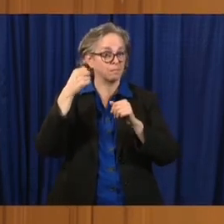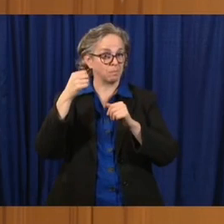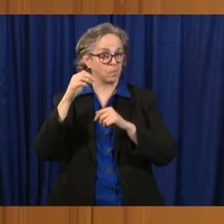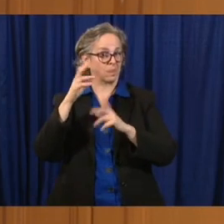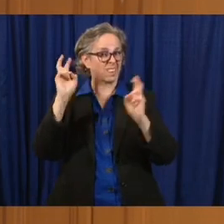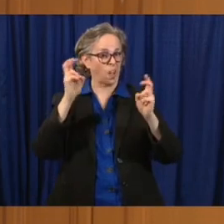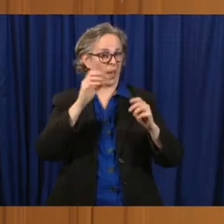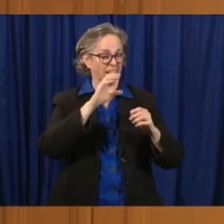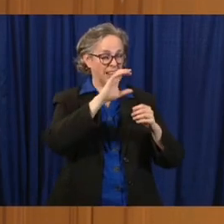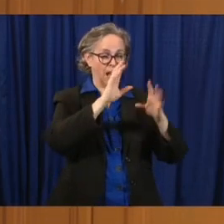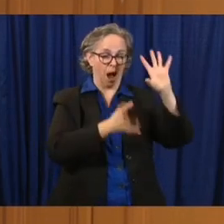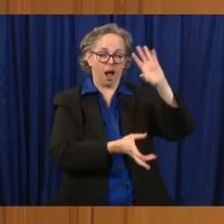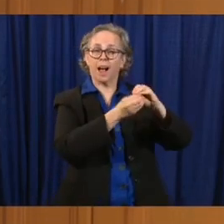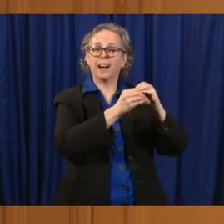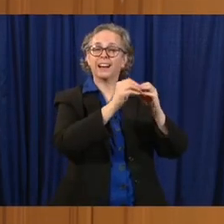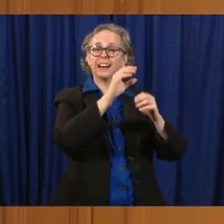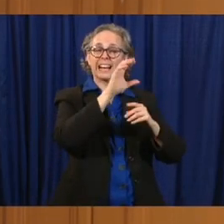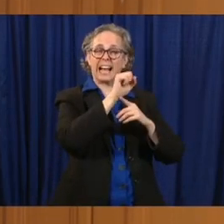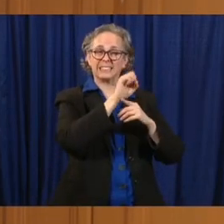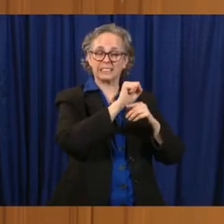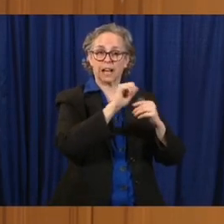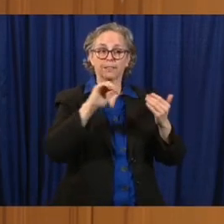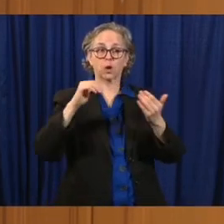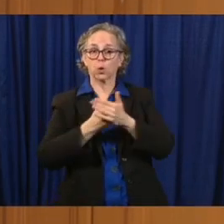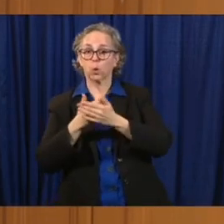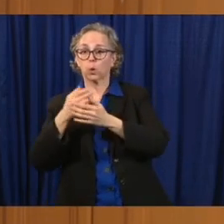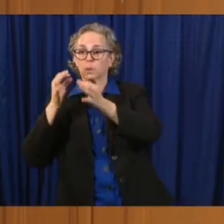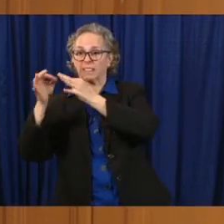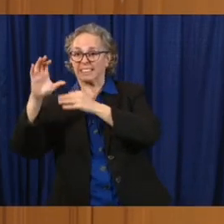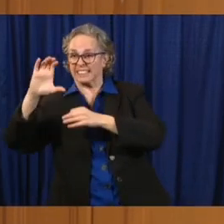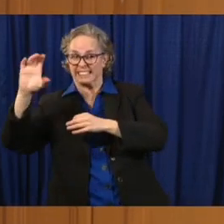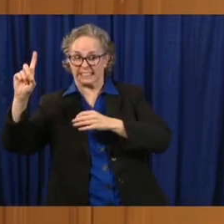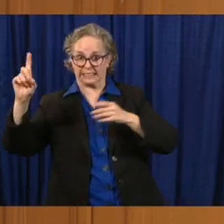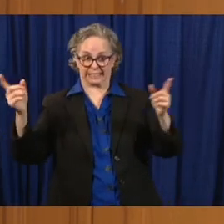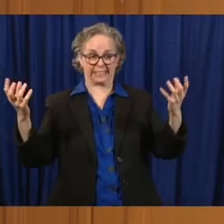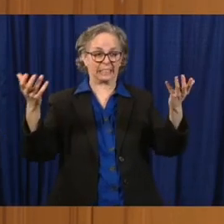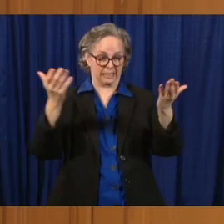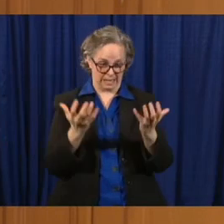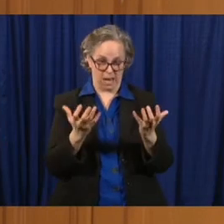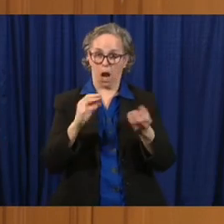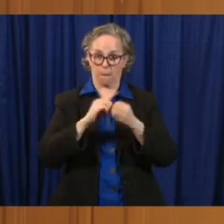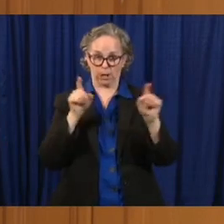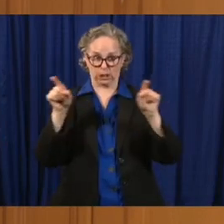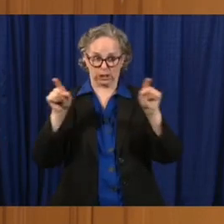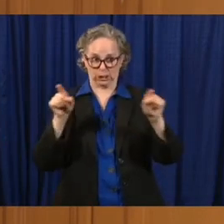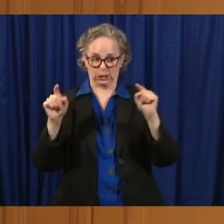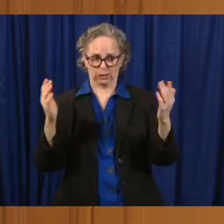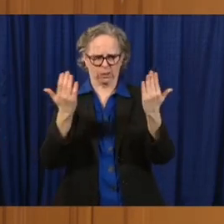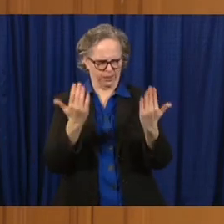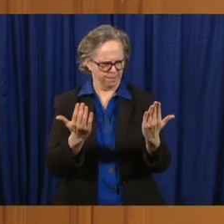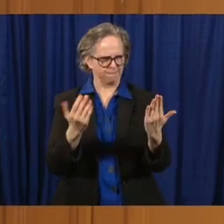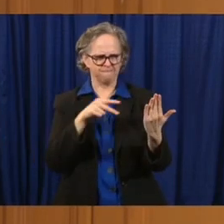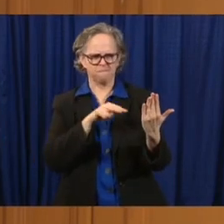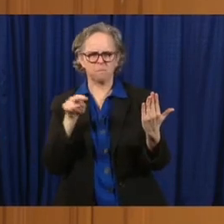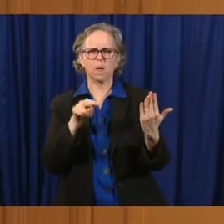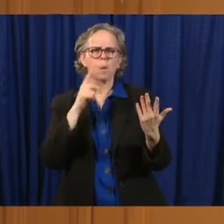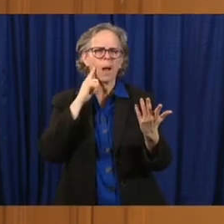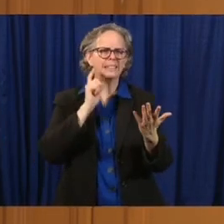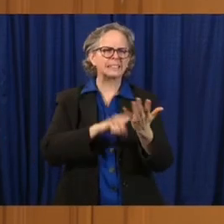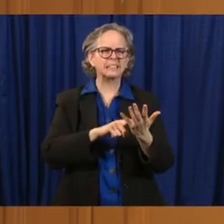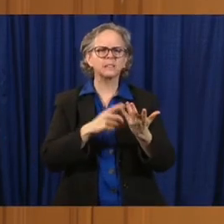new CDC definition of a case. And what we're doing, again, is really following the trend. The good news